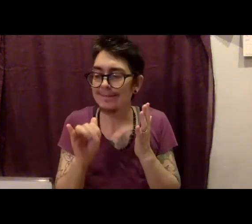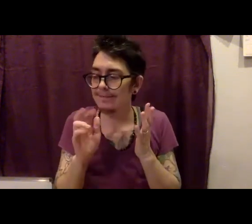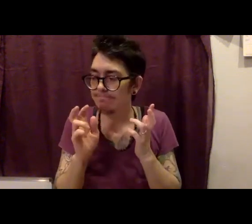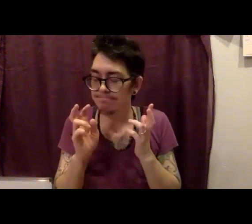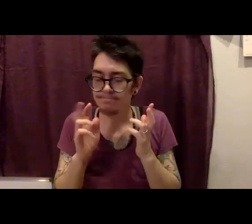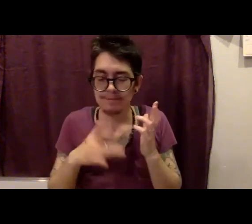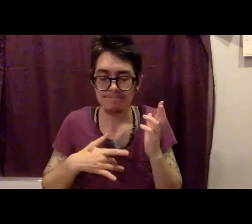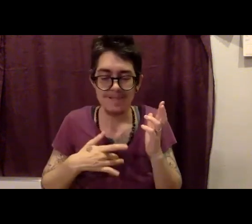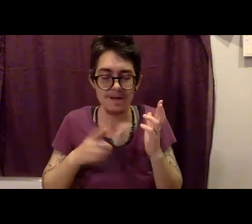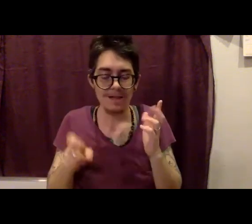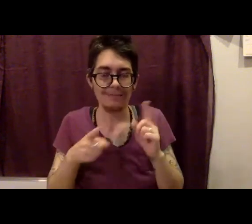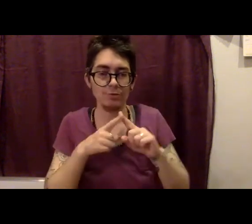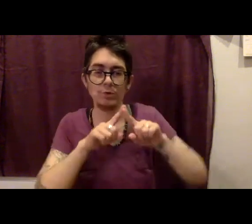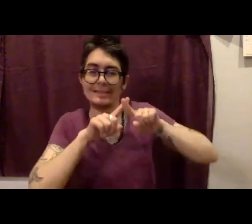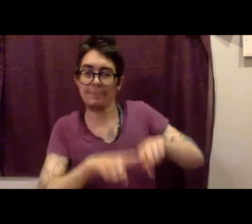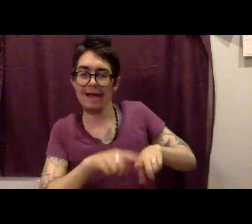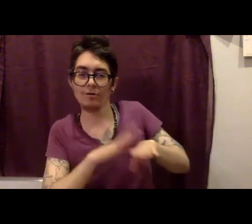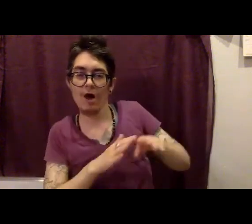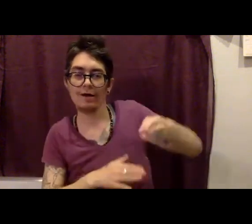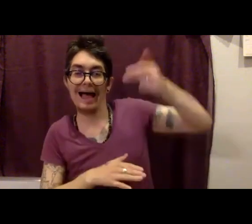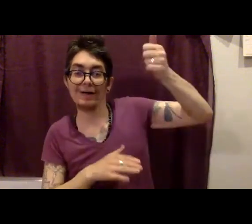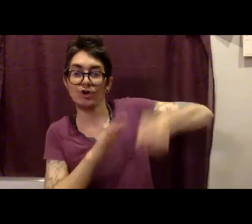it makes me think about,